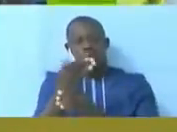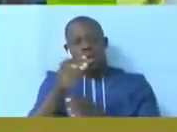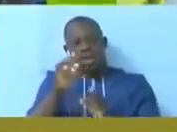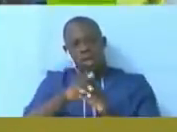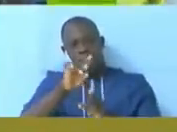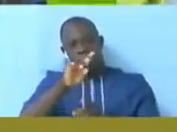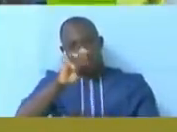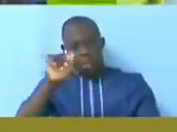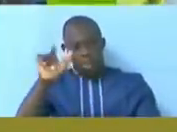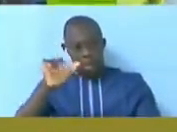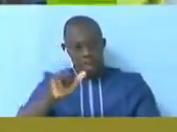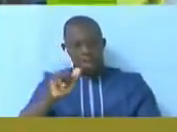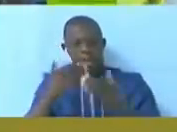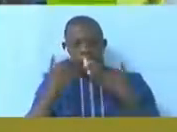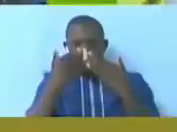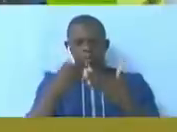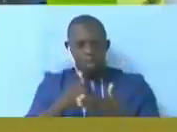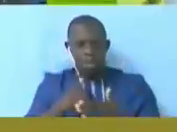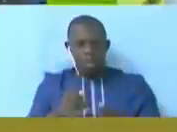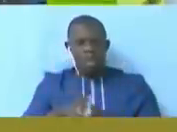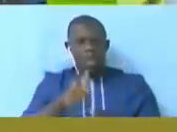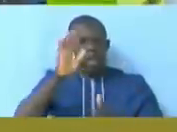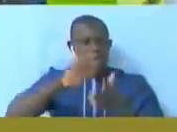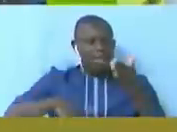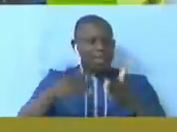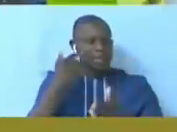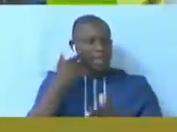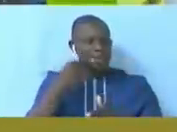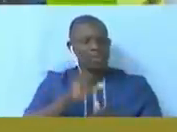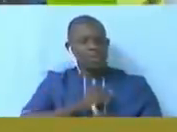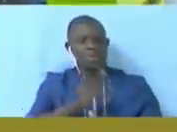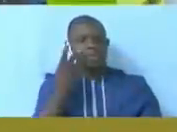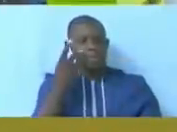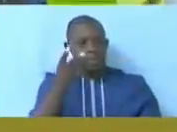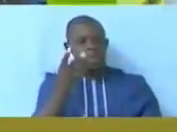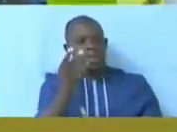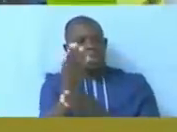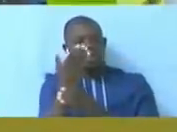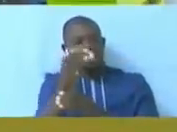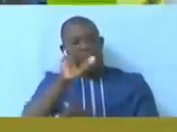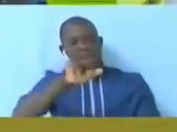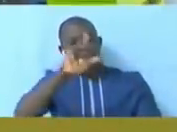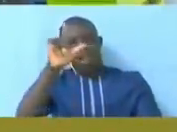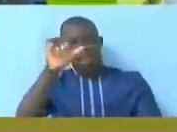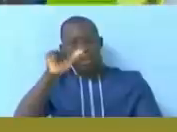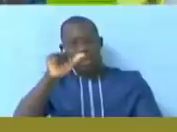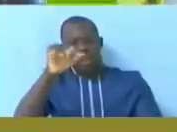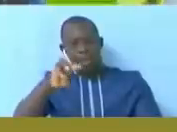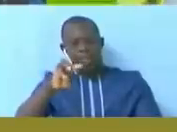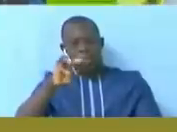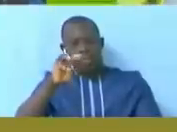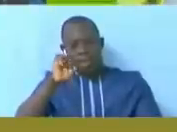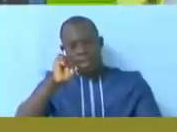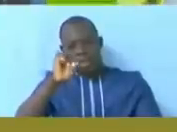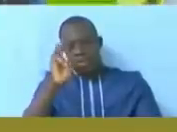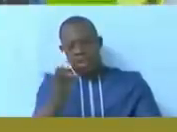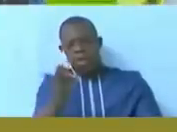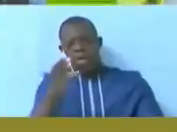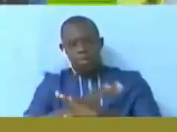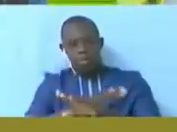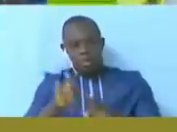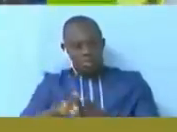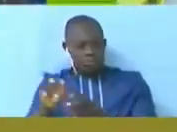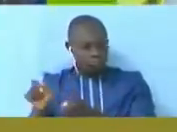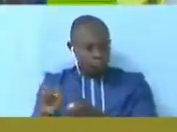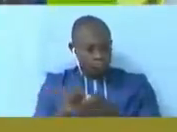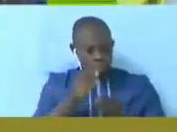nye fonye. That the last time he saw Dr. Alamin. What laba me na anyabu ita Dr. Alamin kang. He was being dragged on the